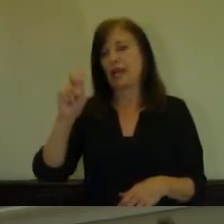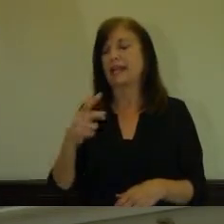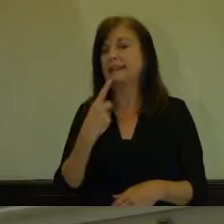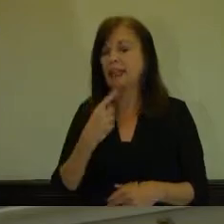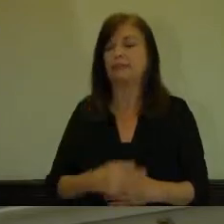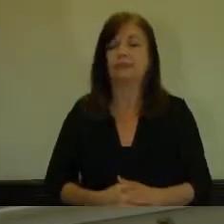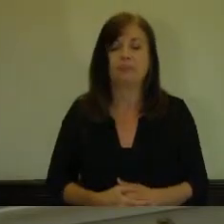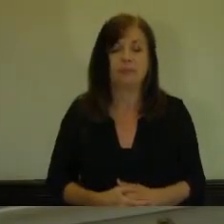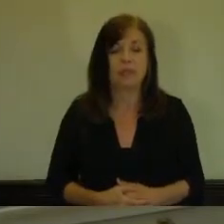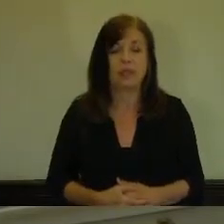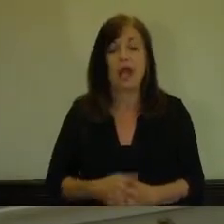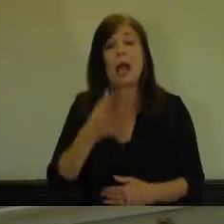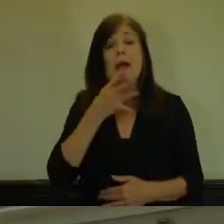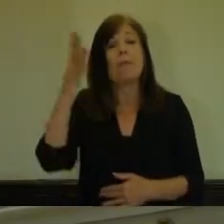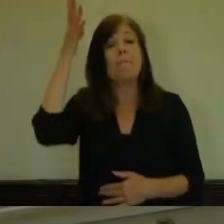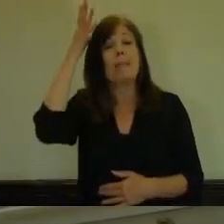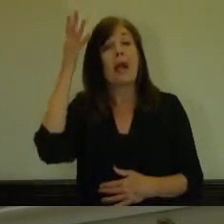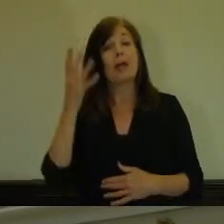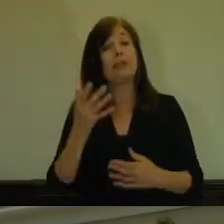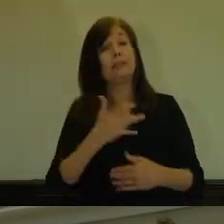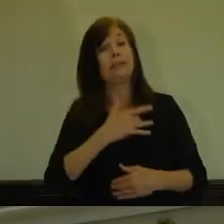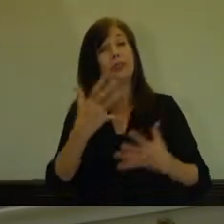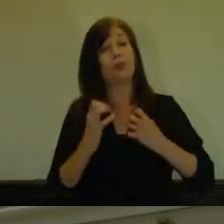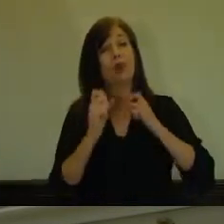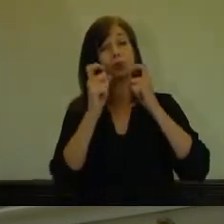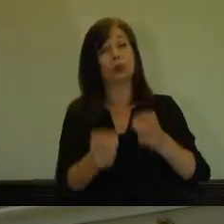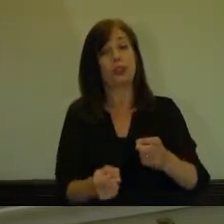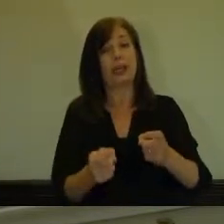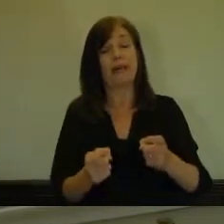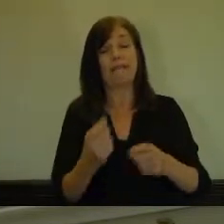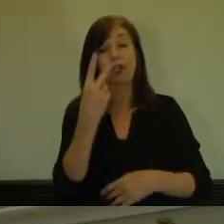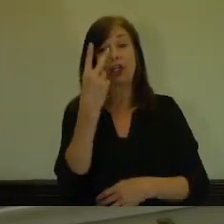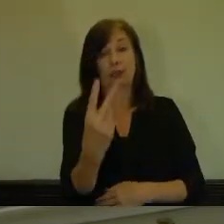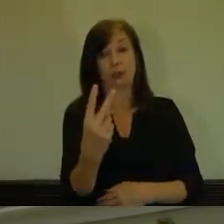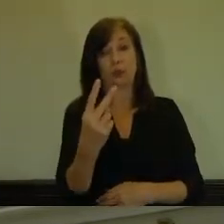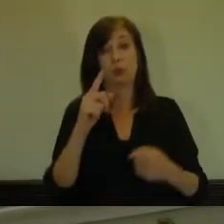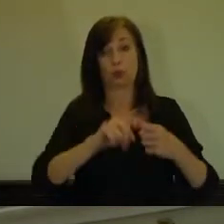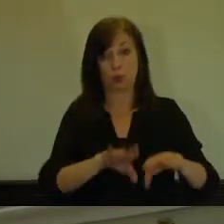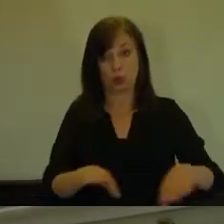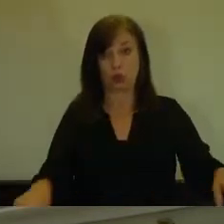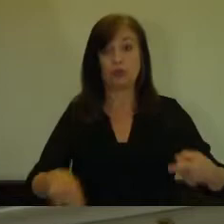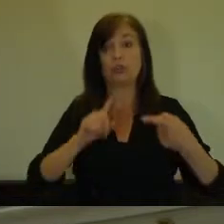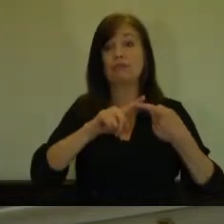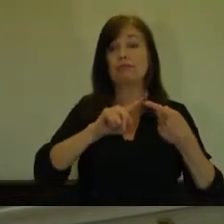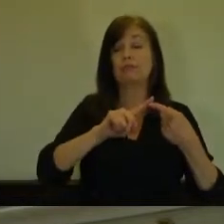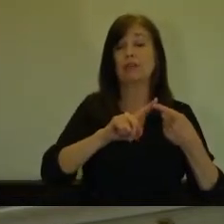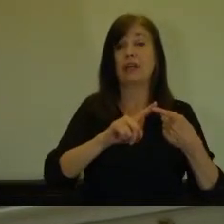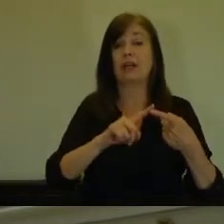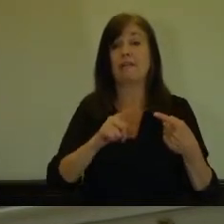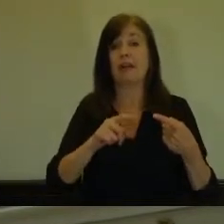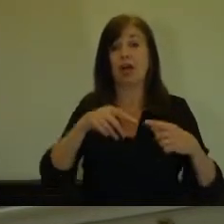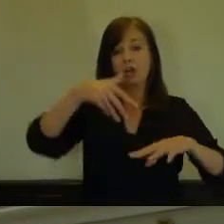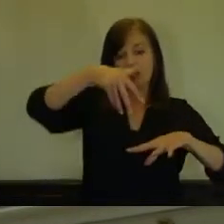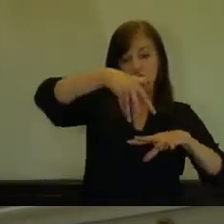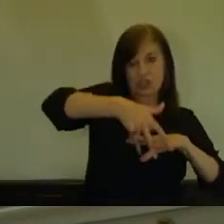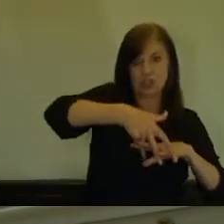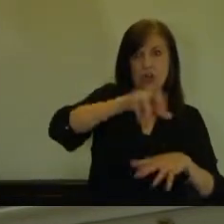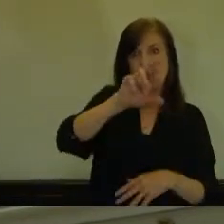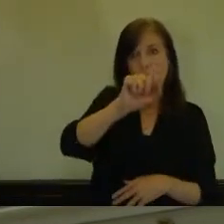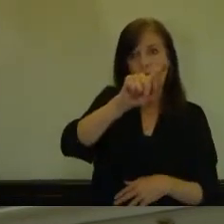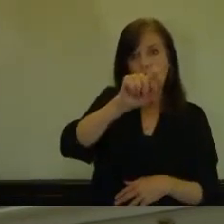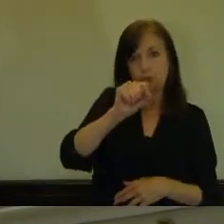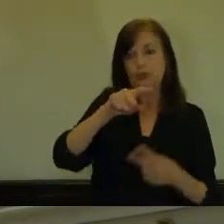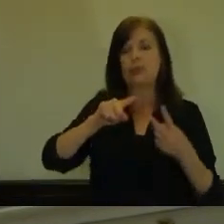two gifts that parents want to give their children. One is roots and the other is wings. It gives us a way to preserve our